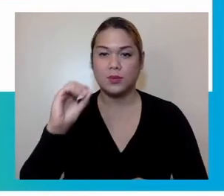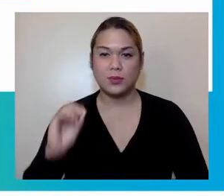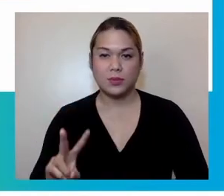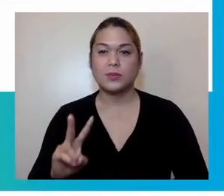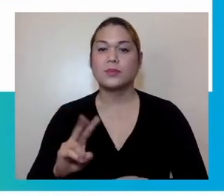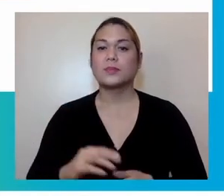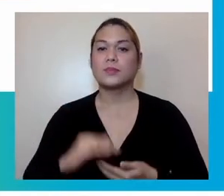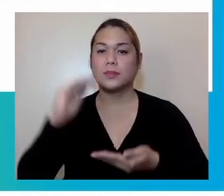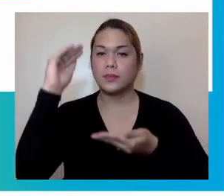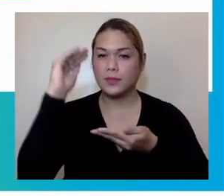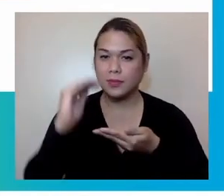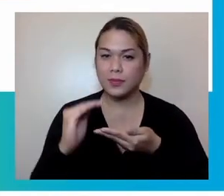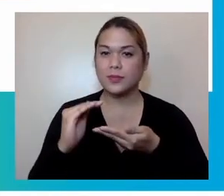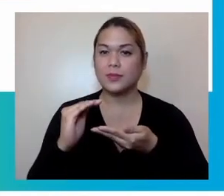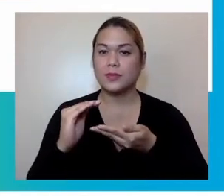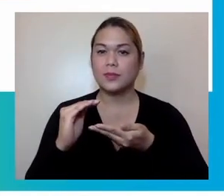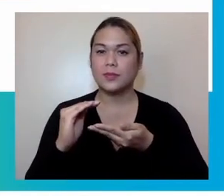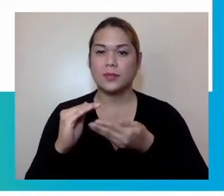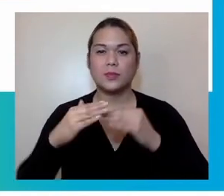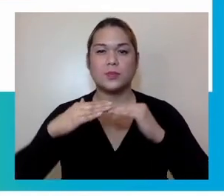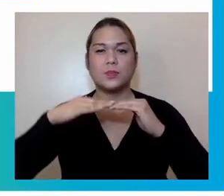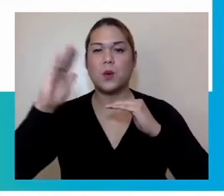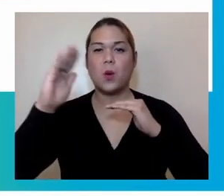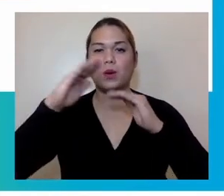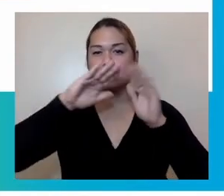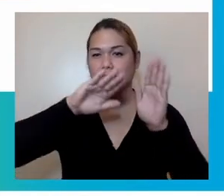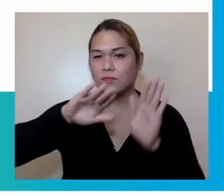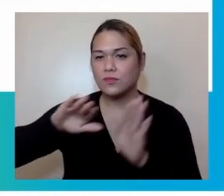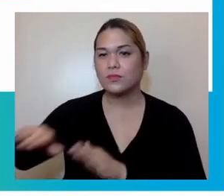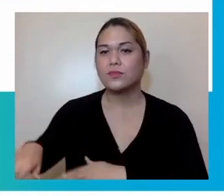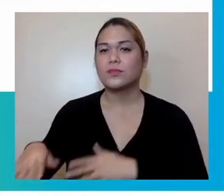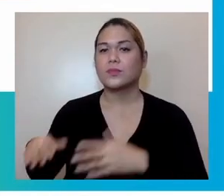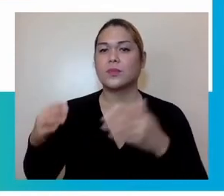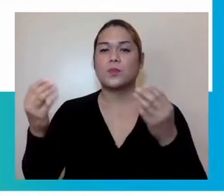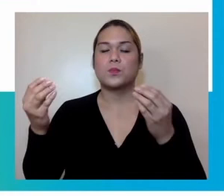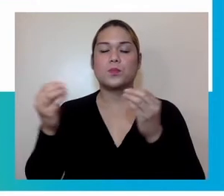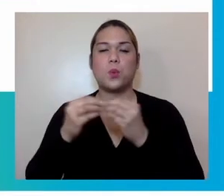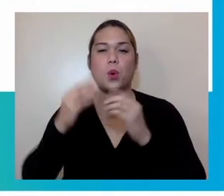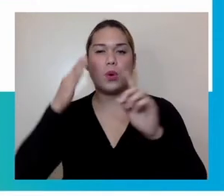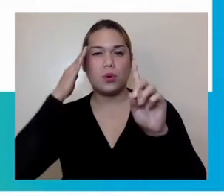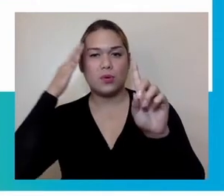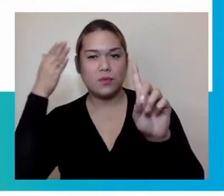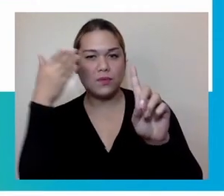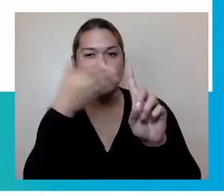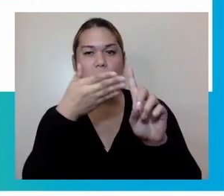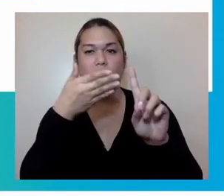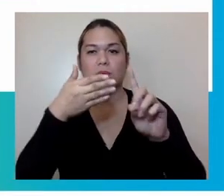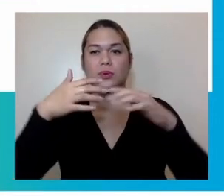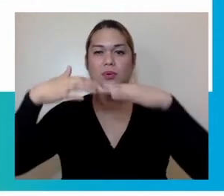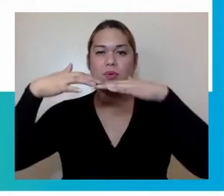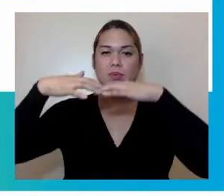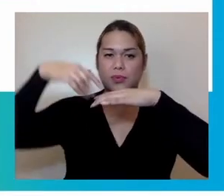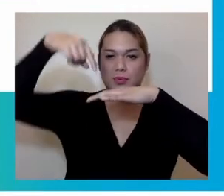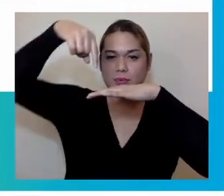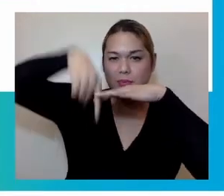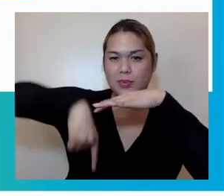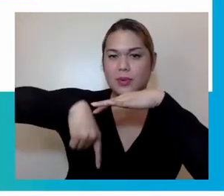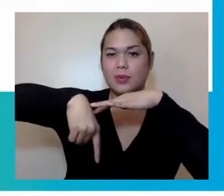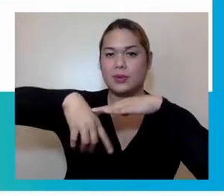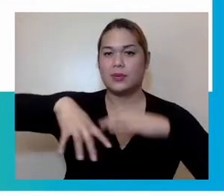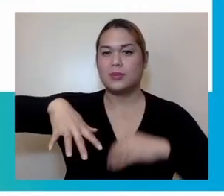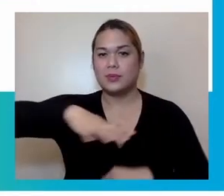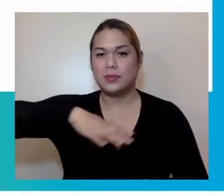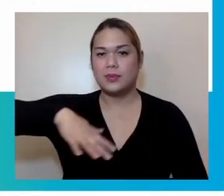fuels. Without this consensus, it's very hard to work on that basis, exactly because it's